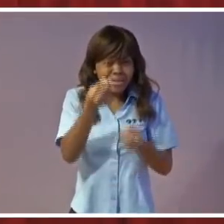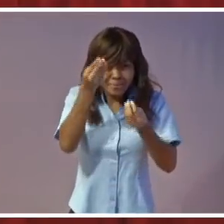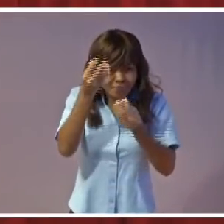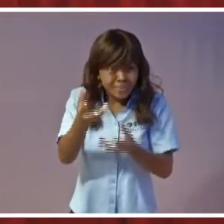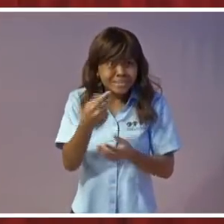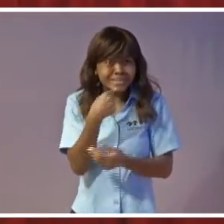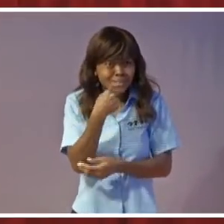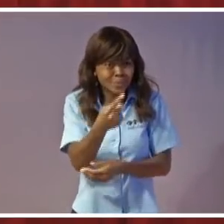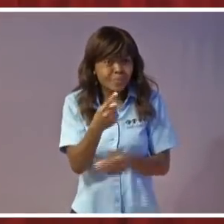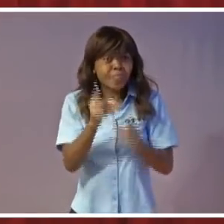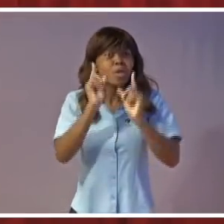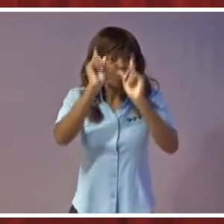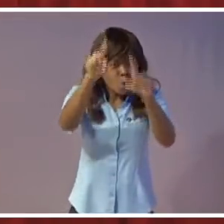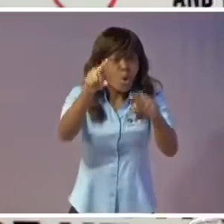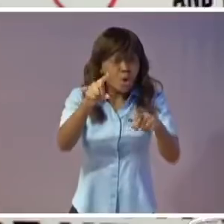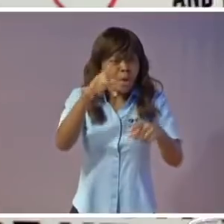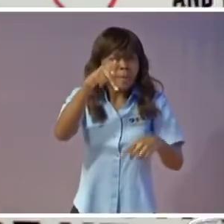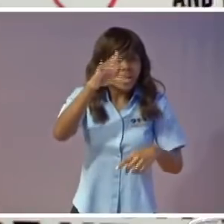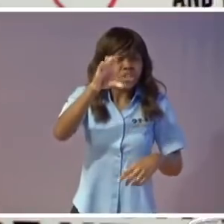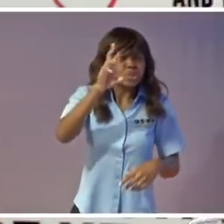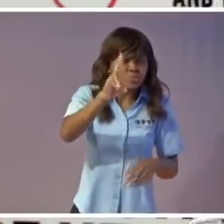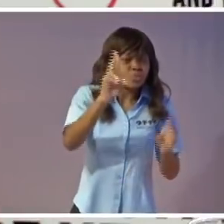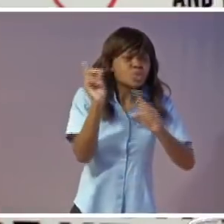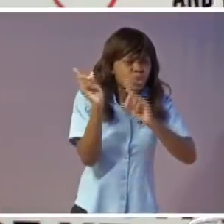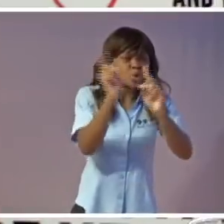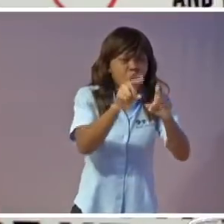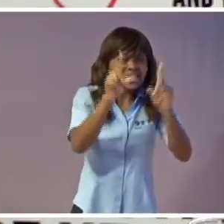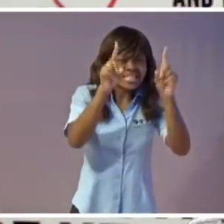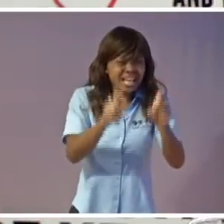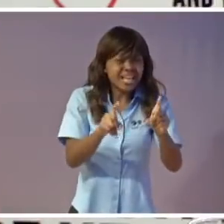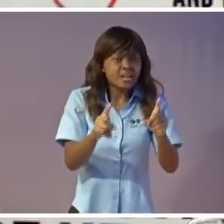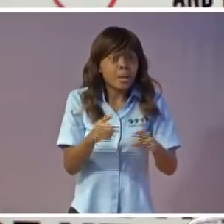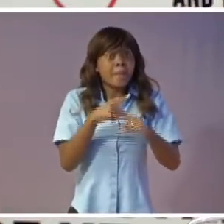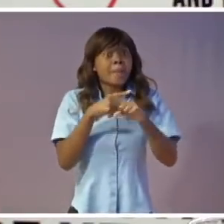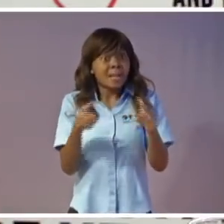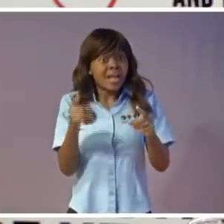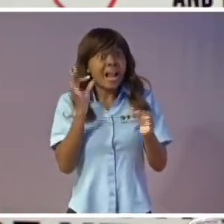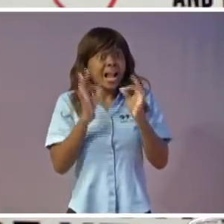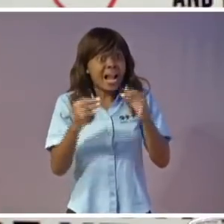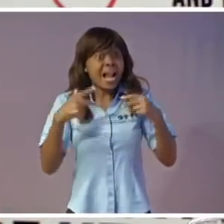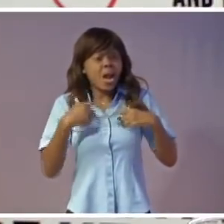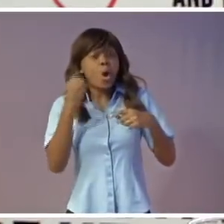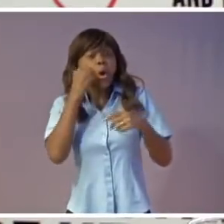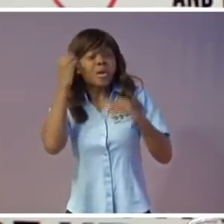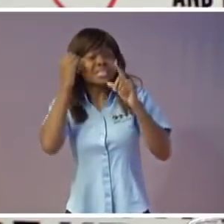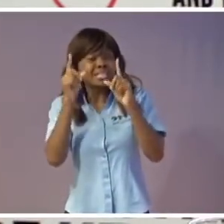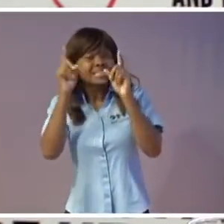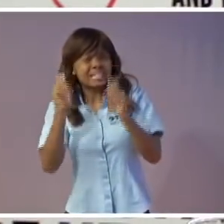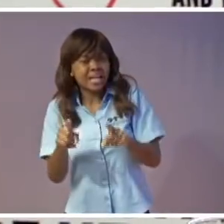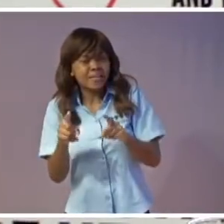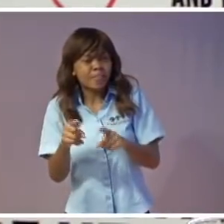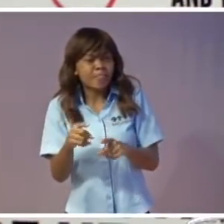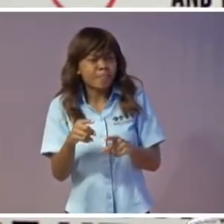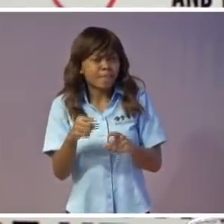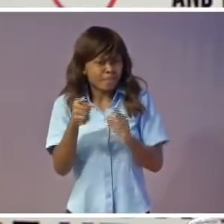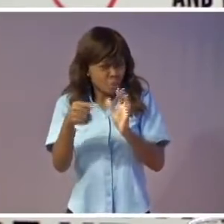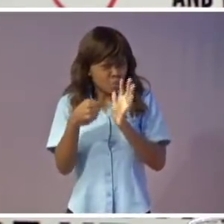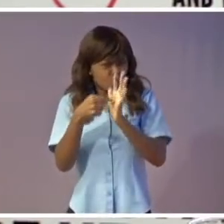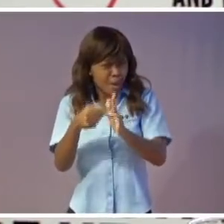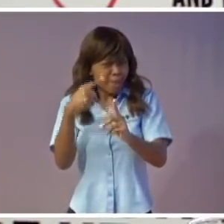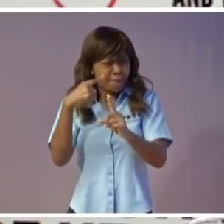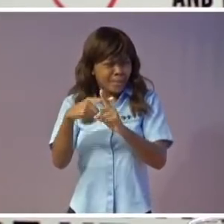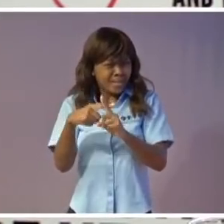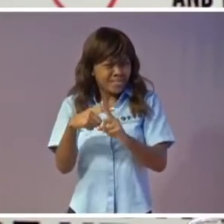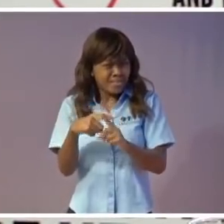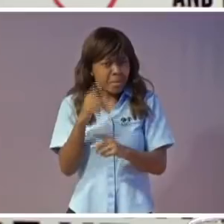hope I was clear there. Thank you. Thank you very much, Kim. So let's deal with the first issue. What we are noticing across the